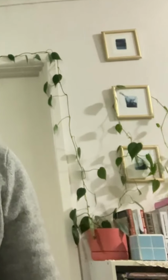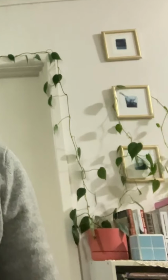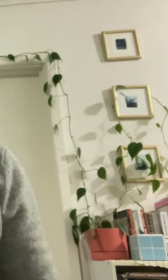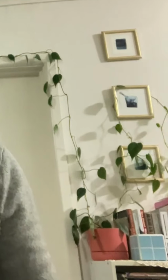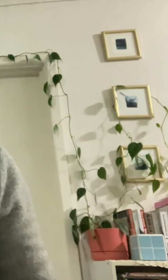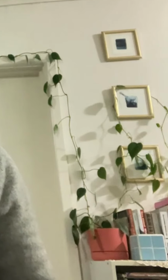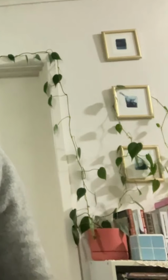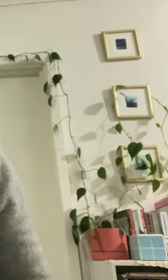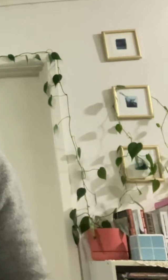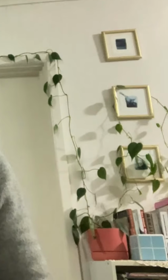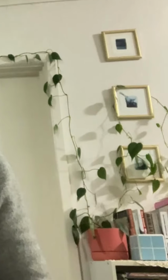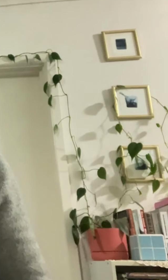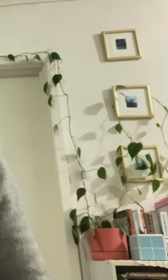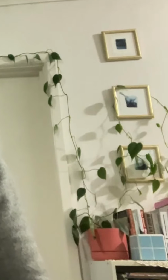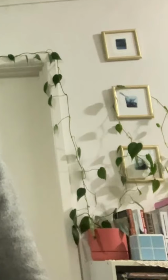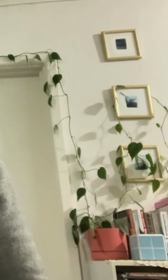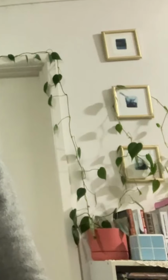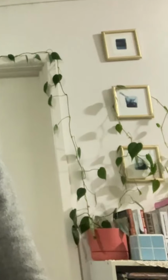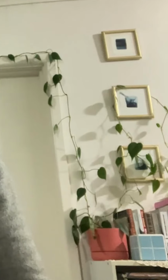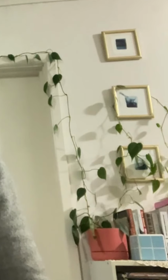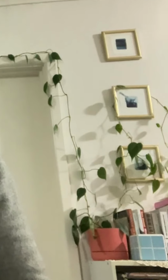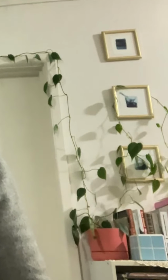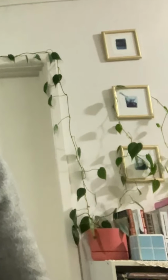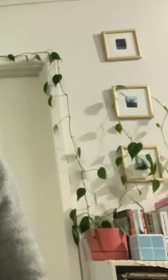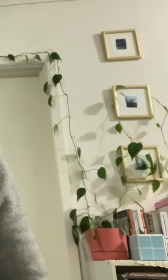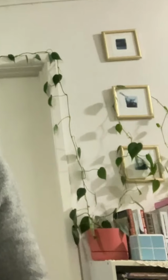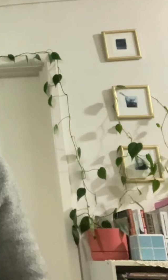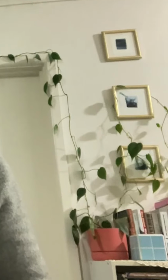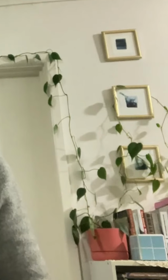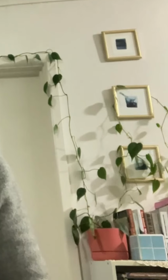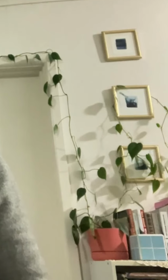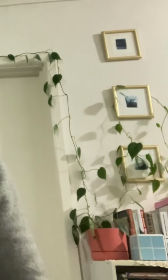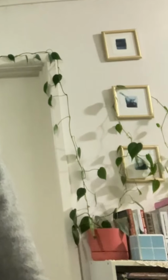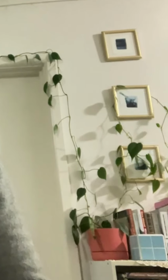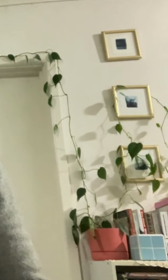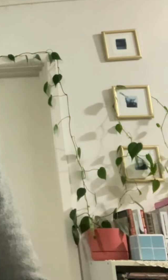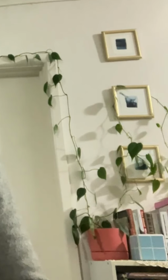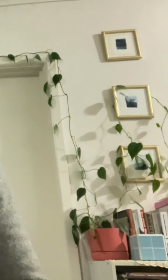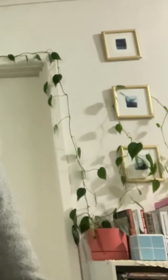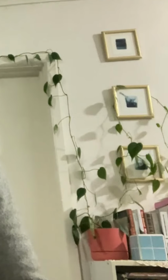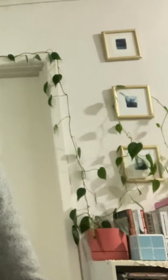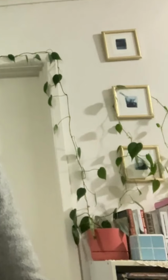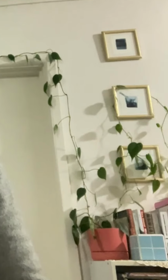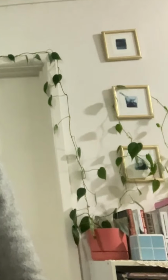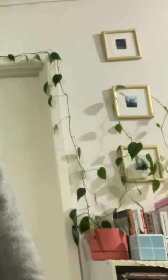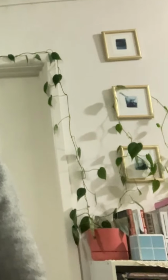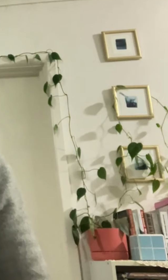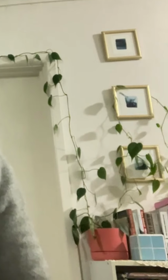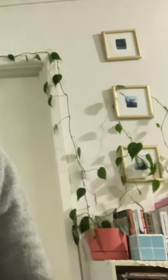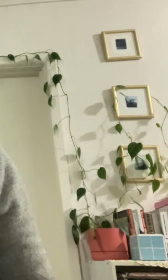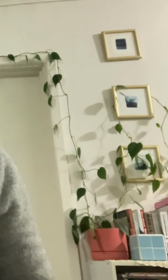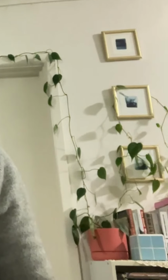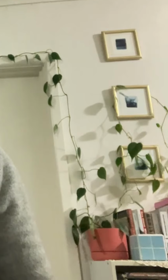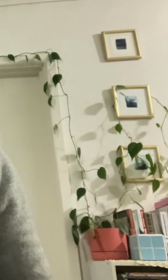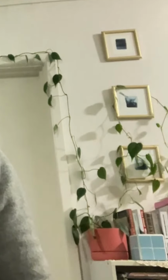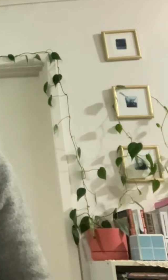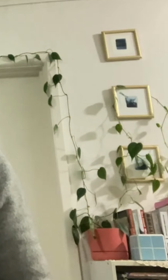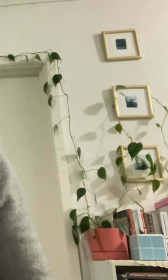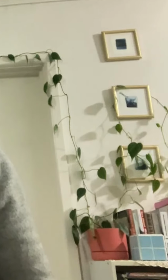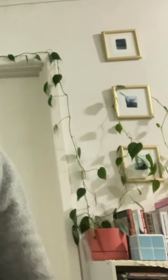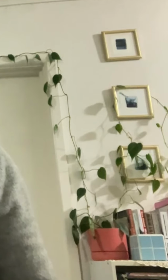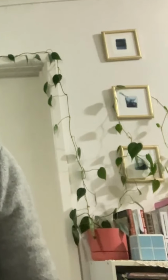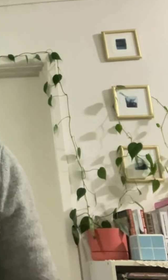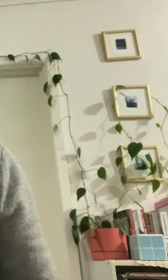were meant to take up space through strength and exertion, but to be neatly contained in how they were built. These ideas